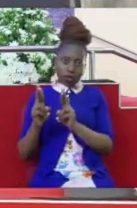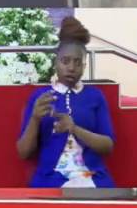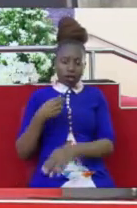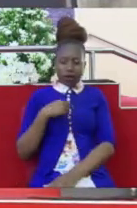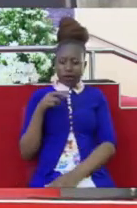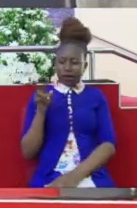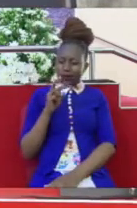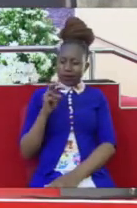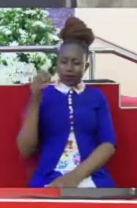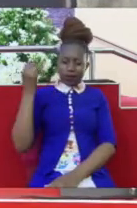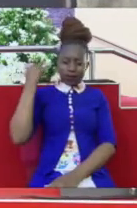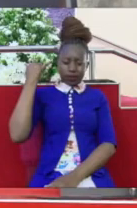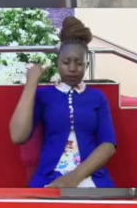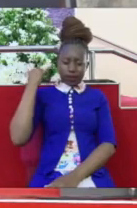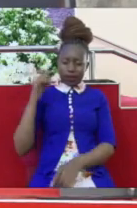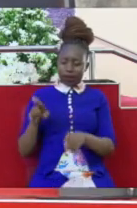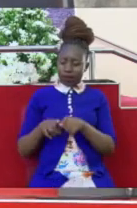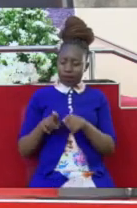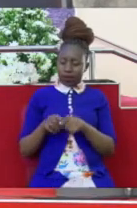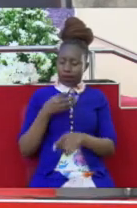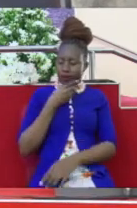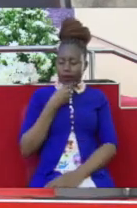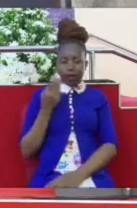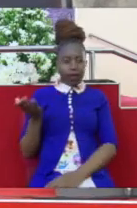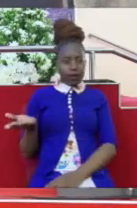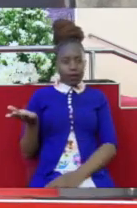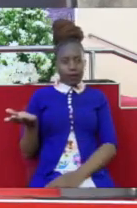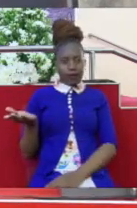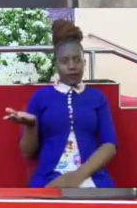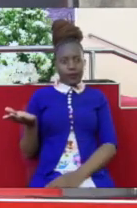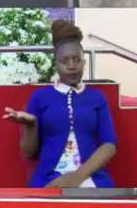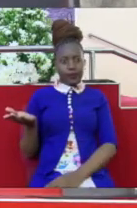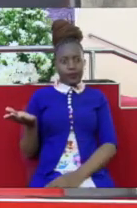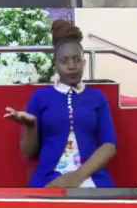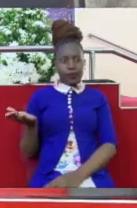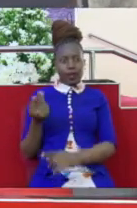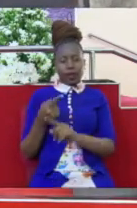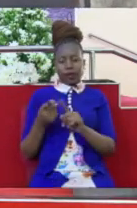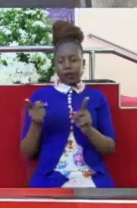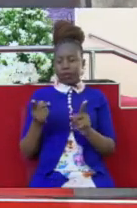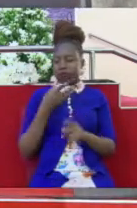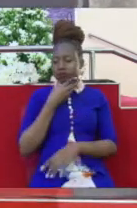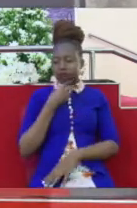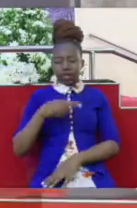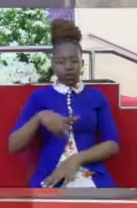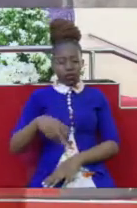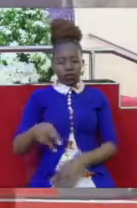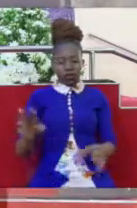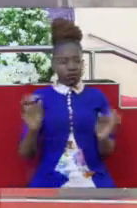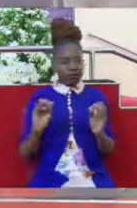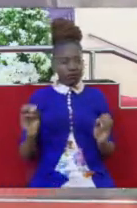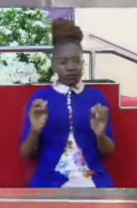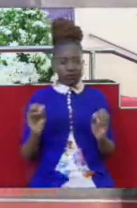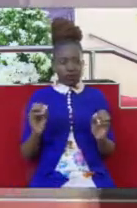nimemuona siku kabla. And this man had not moved. Na hakuwa anatembea. And I said to the driver of